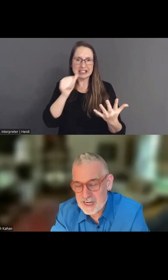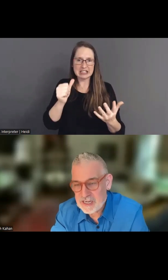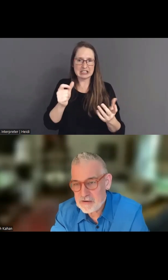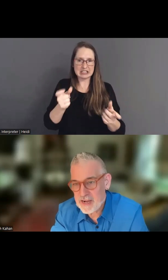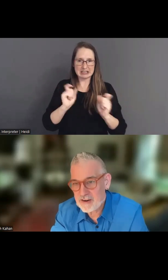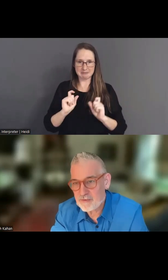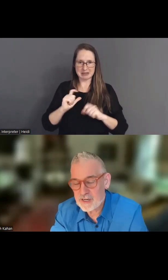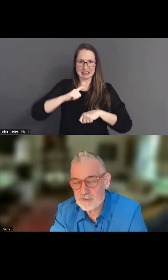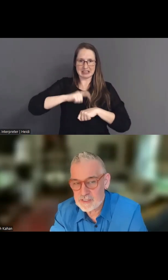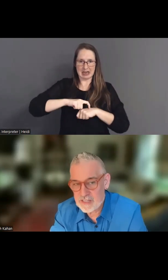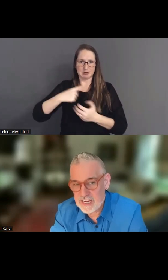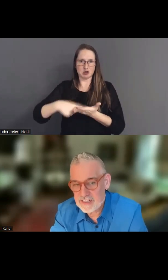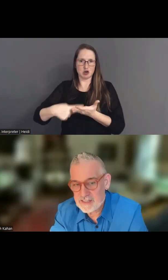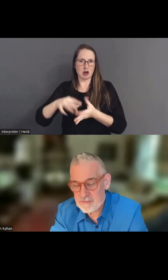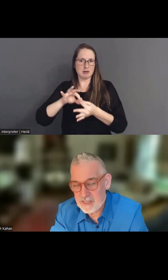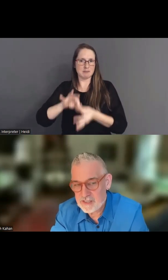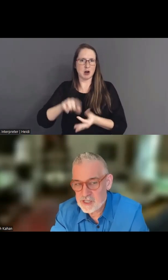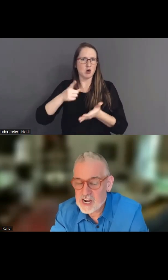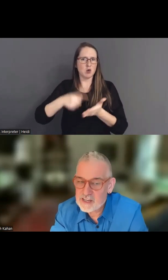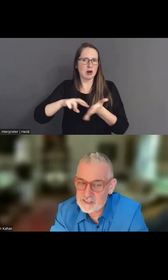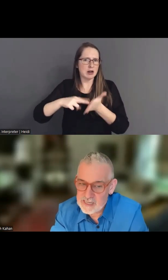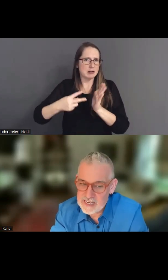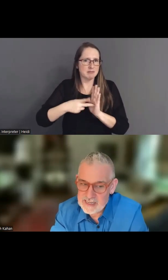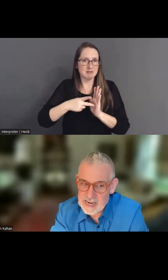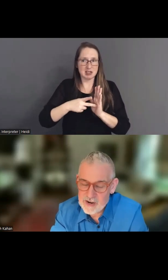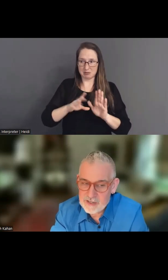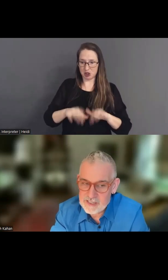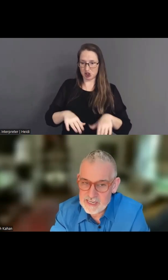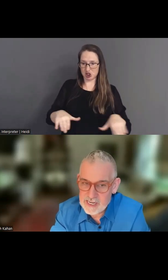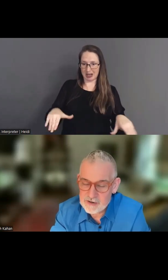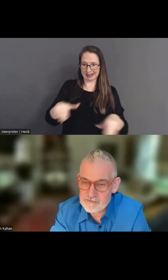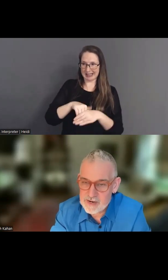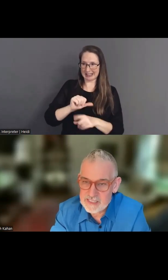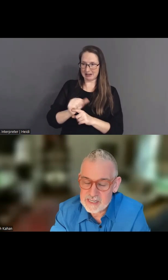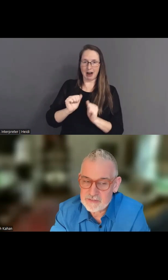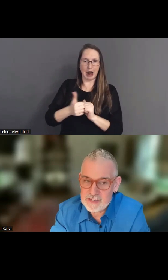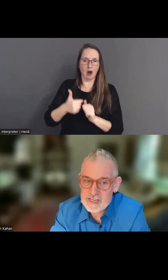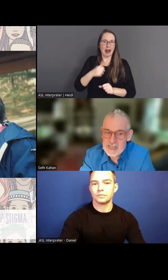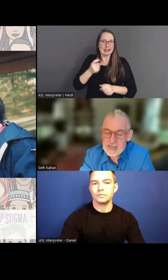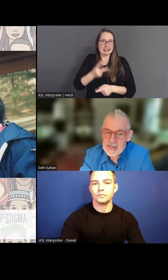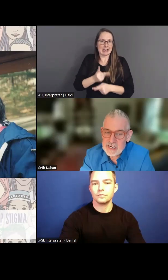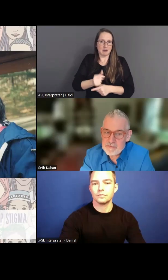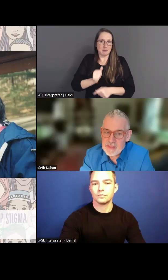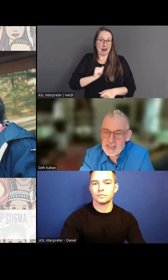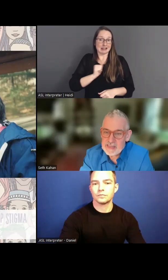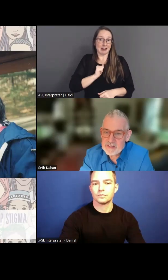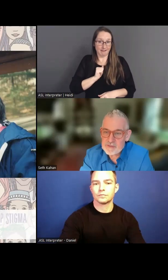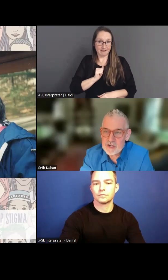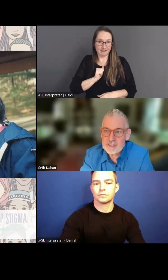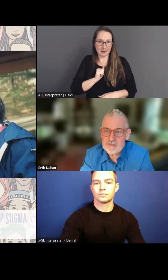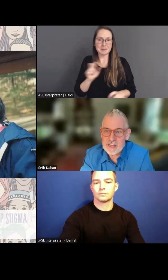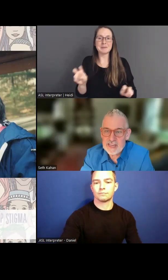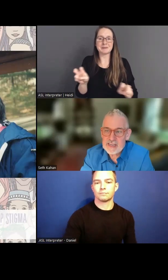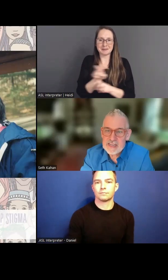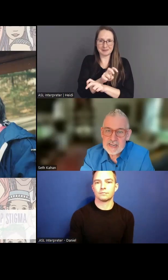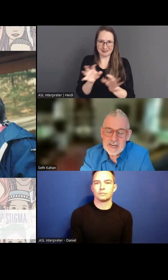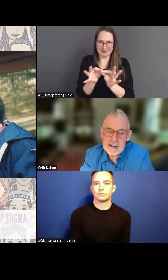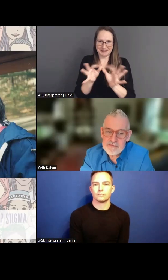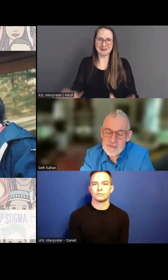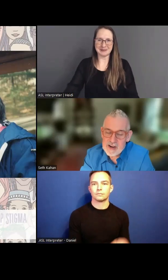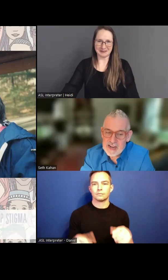to talk about what it was like to be the child and how I could take care of myself. And as a result of